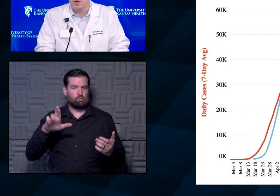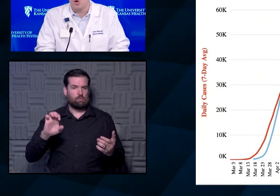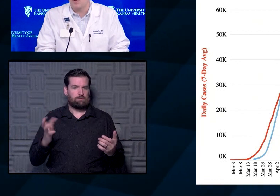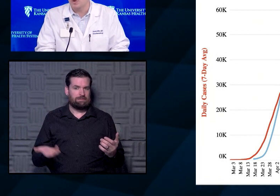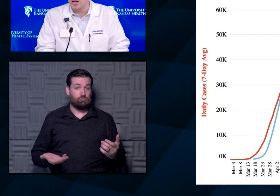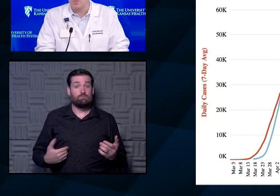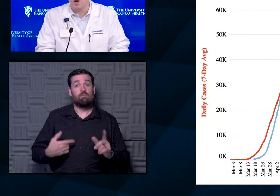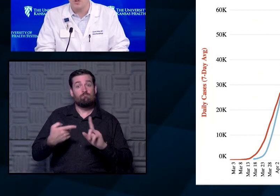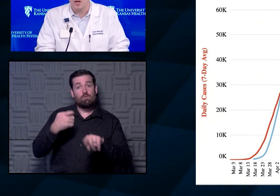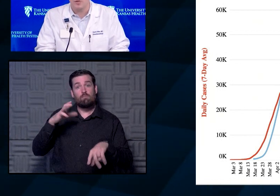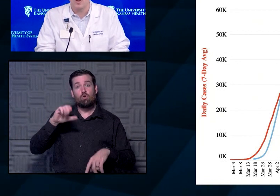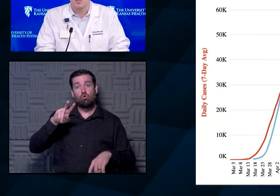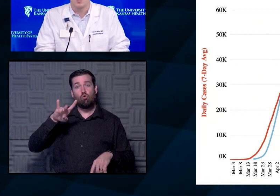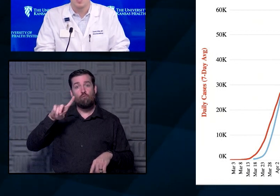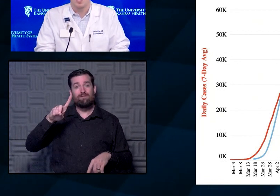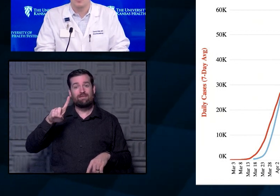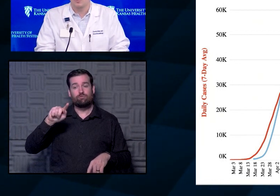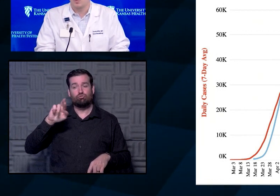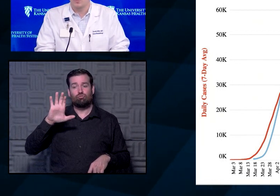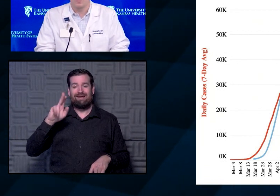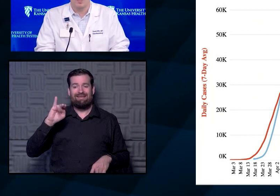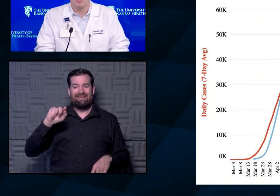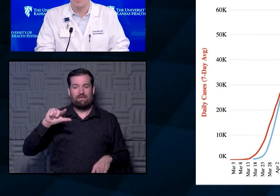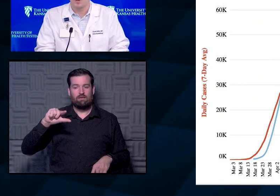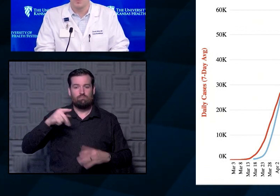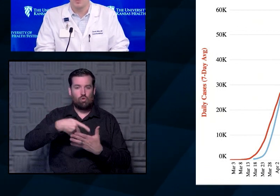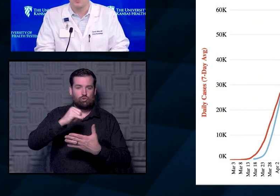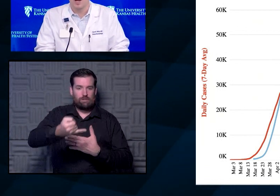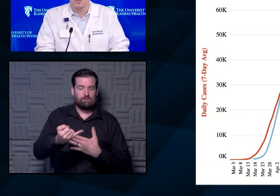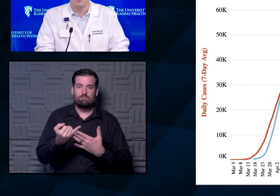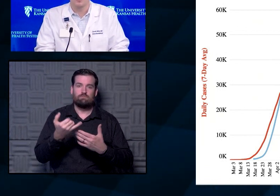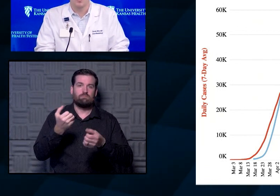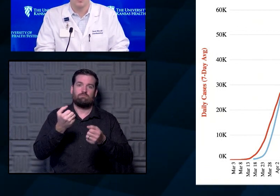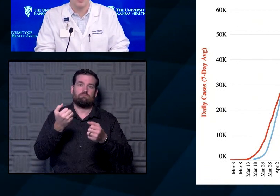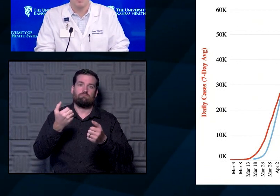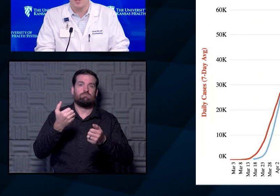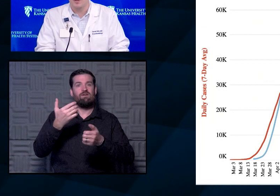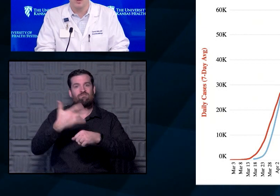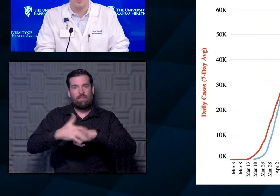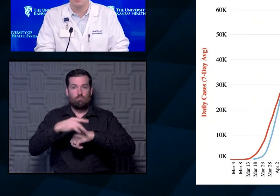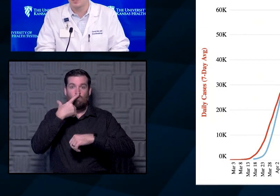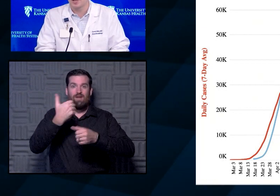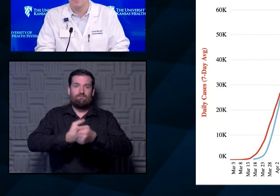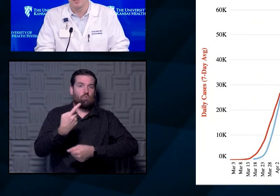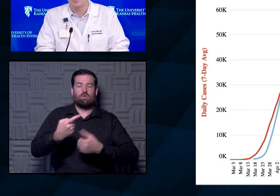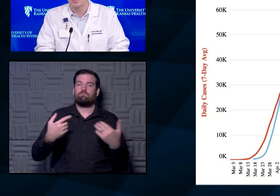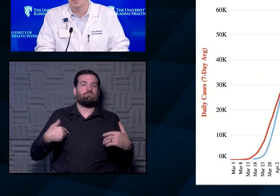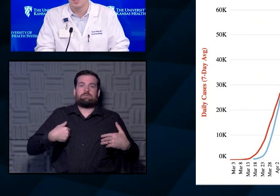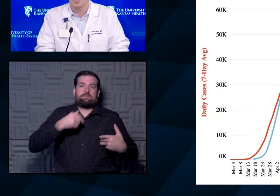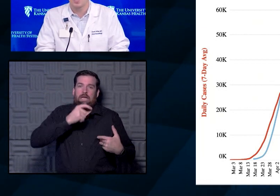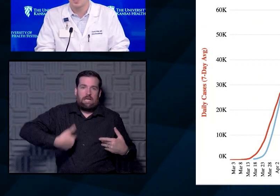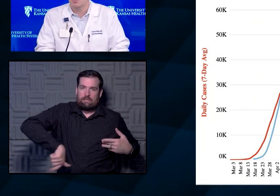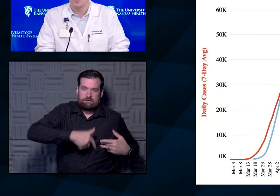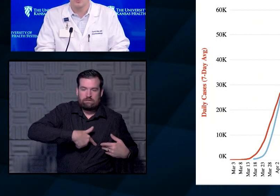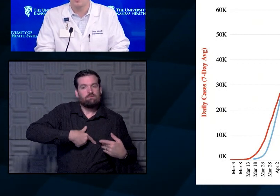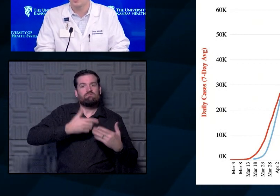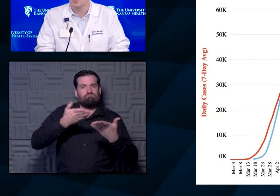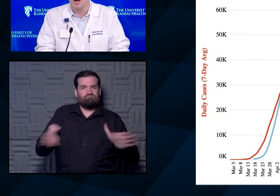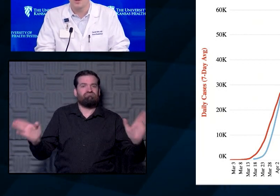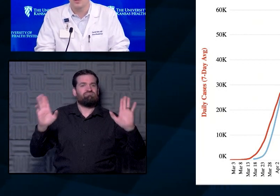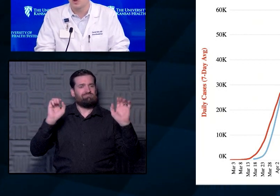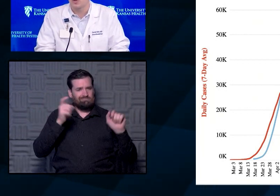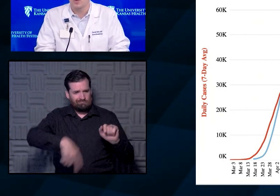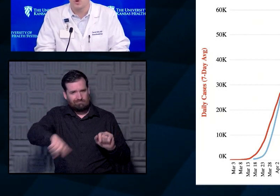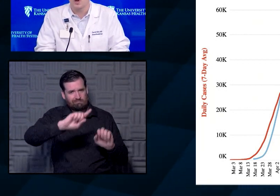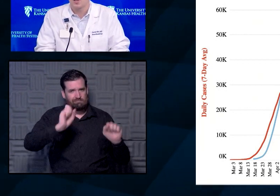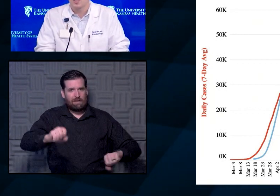from the COVID Tracking Project, so these are available for anyone. These are not numbers that were compiled. These are publicly available numbers that you can go